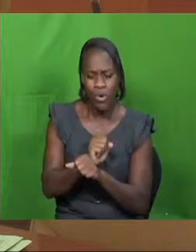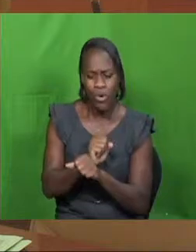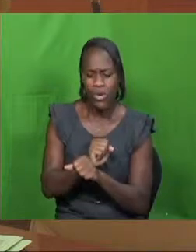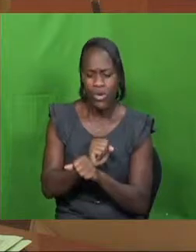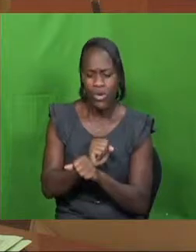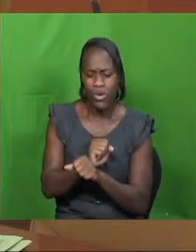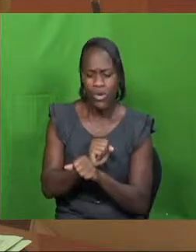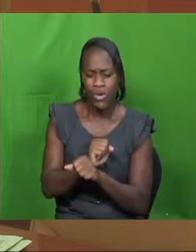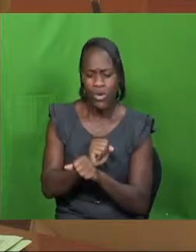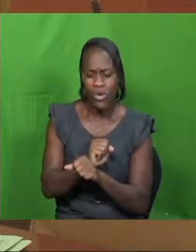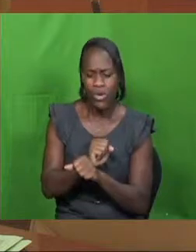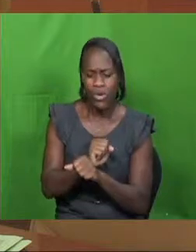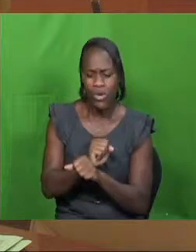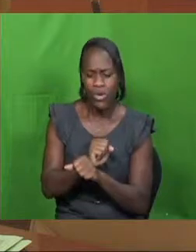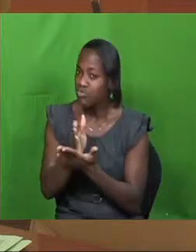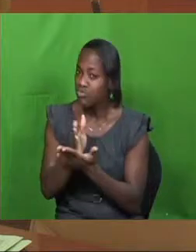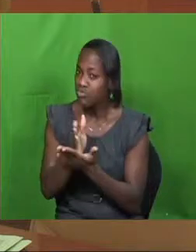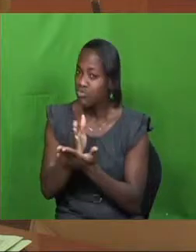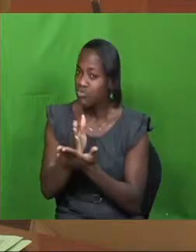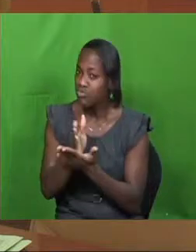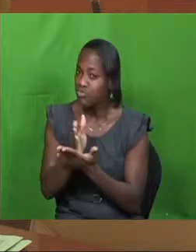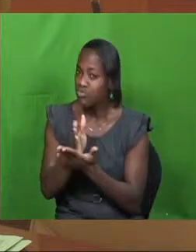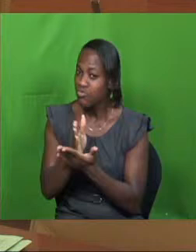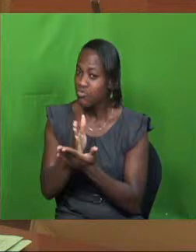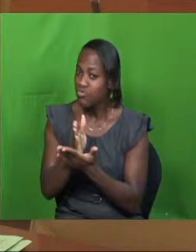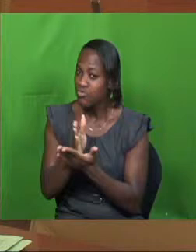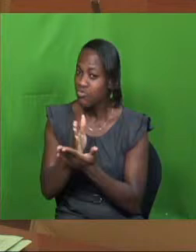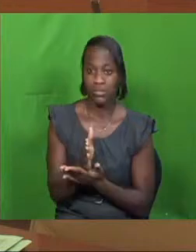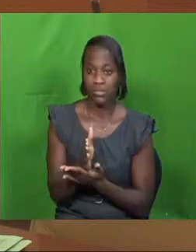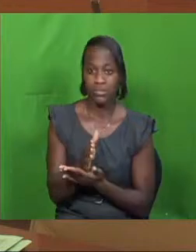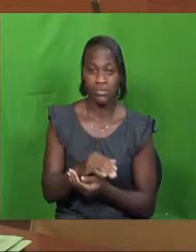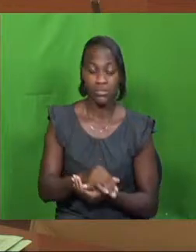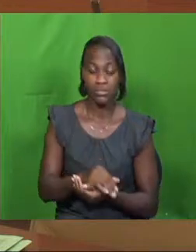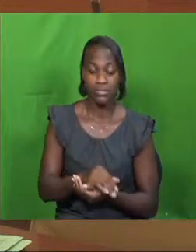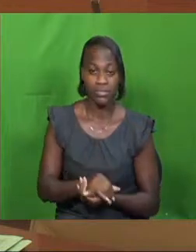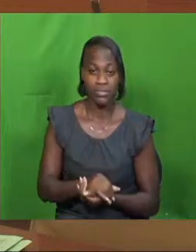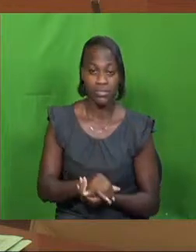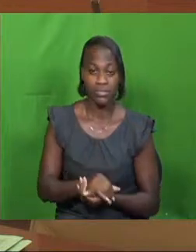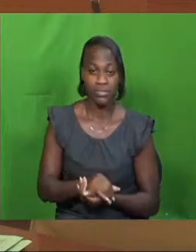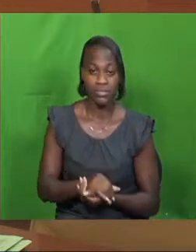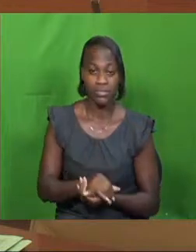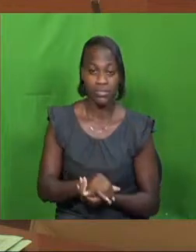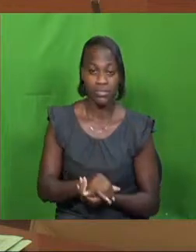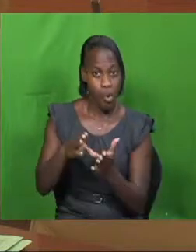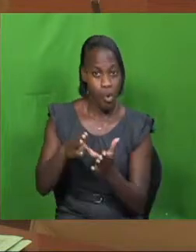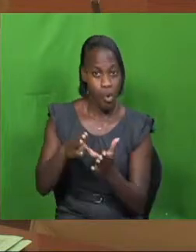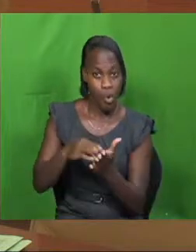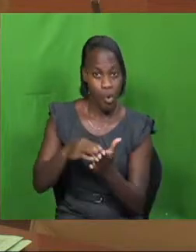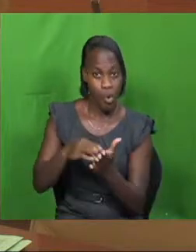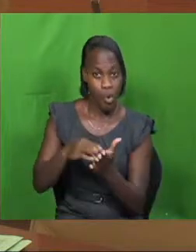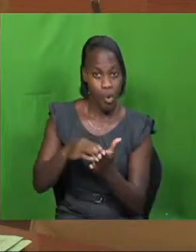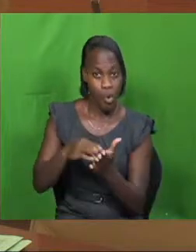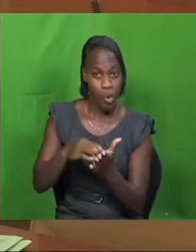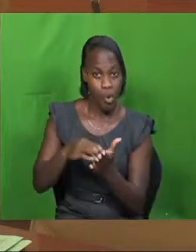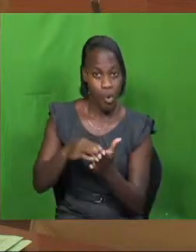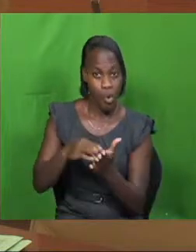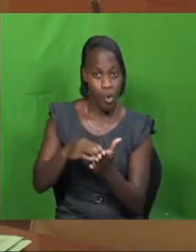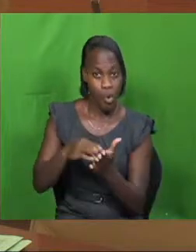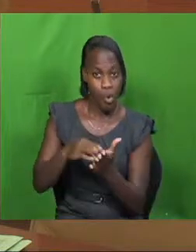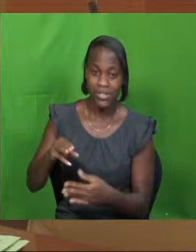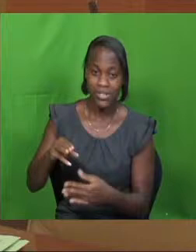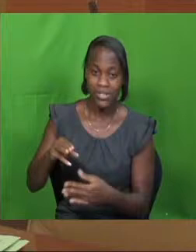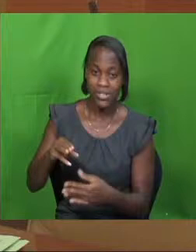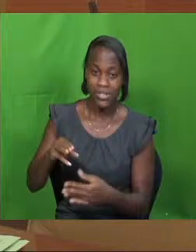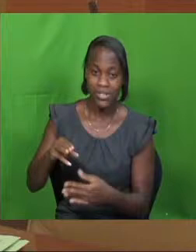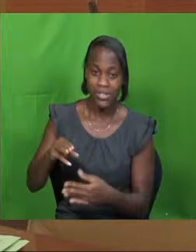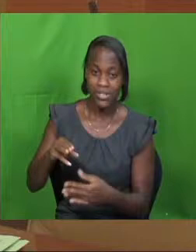of making, and the orders are clear, sufficient copies available to members. So table office, you should take it